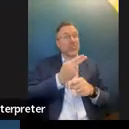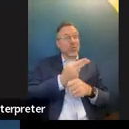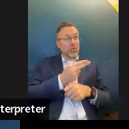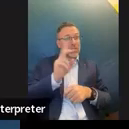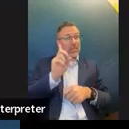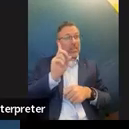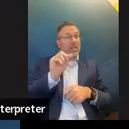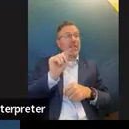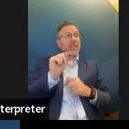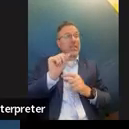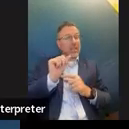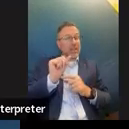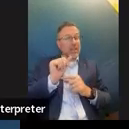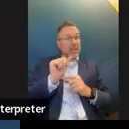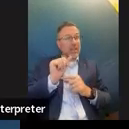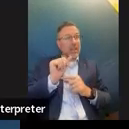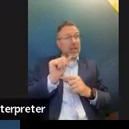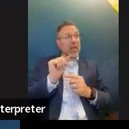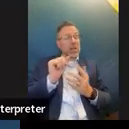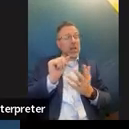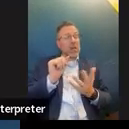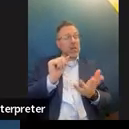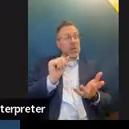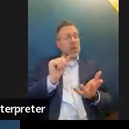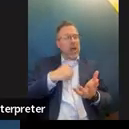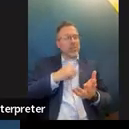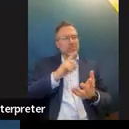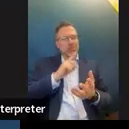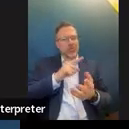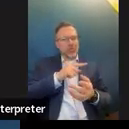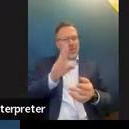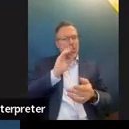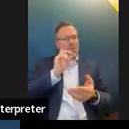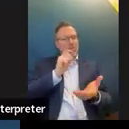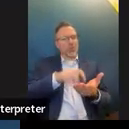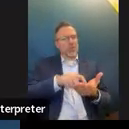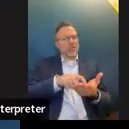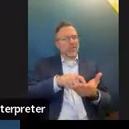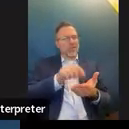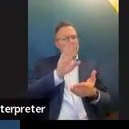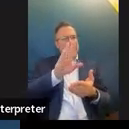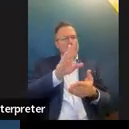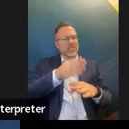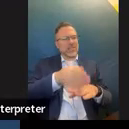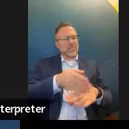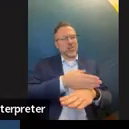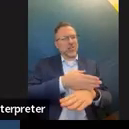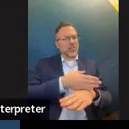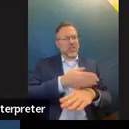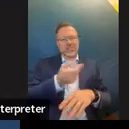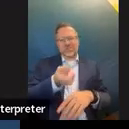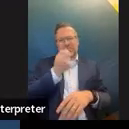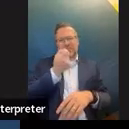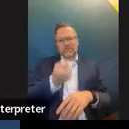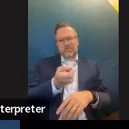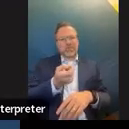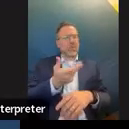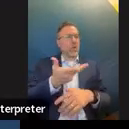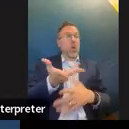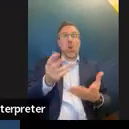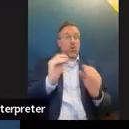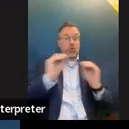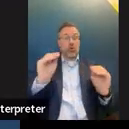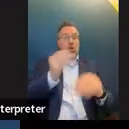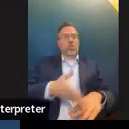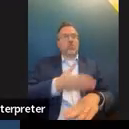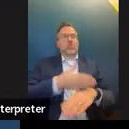programming, they would have definitely seen he wasn't making progress and changed things up a little bit, and they wouldn't have gotten into the mess that